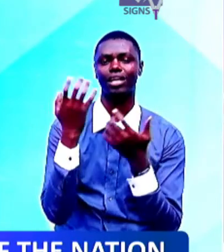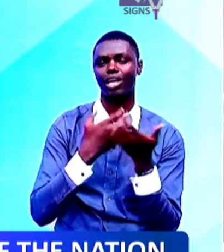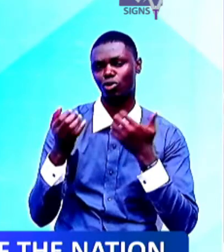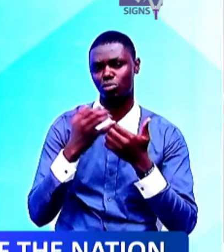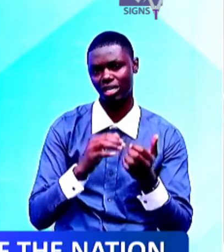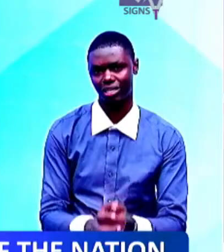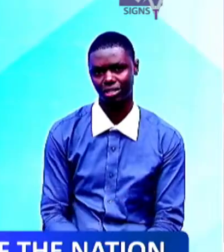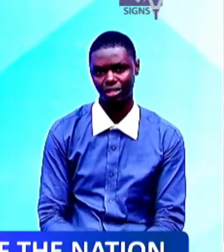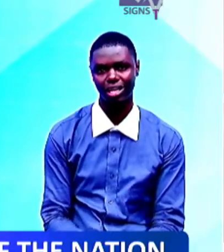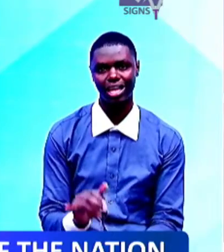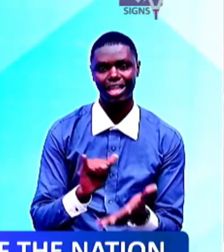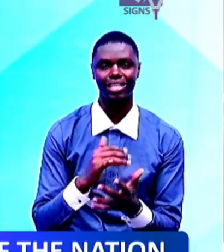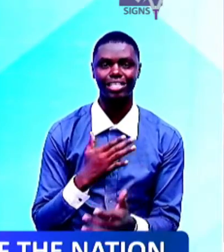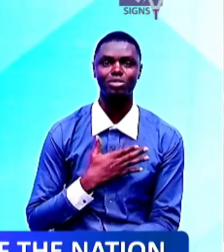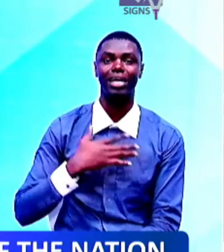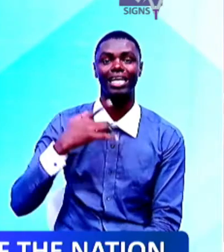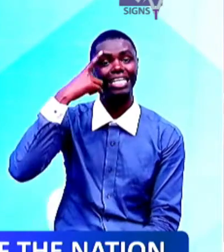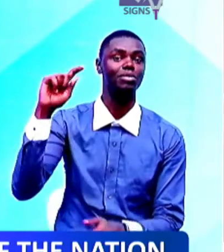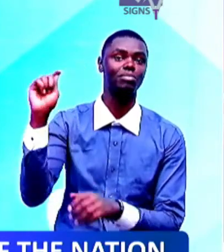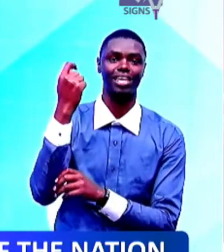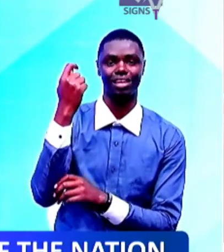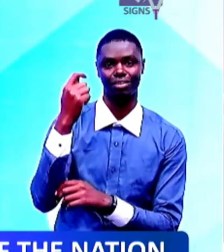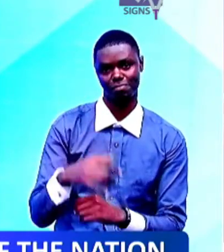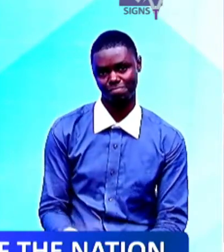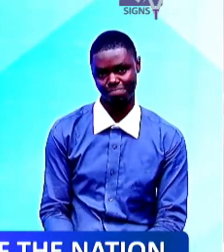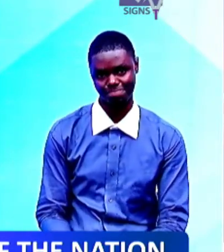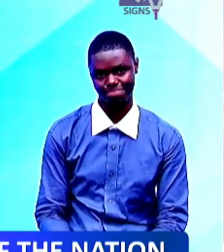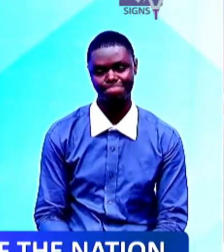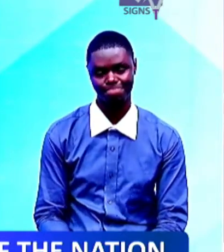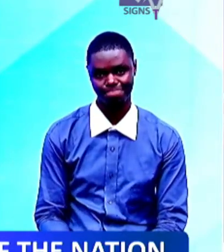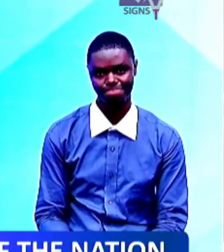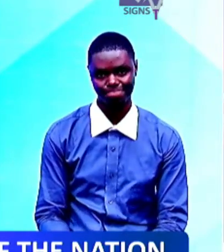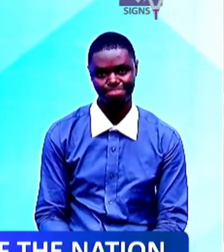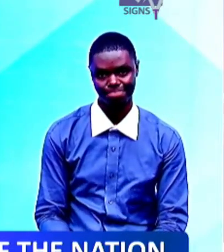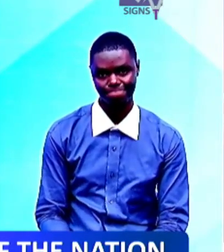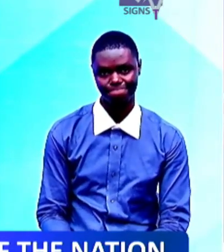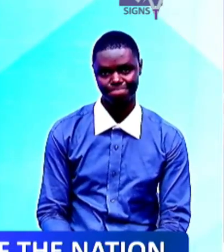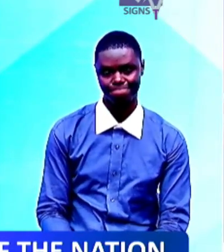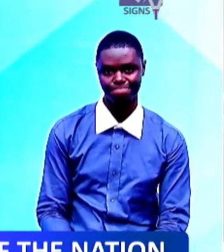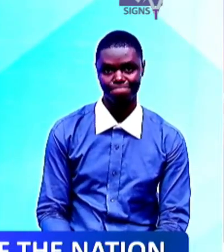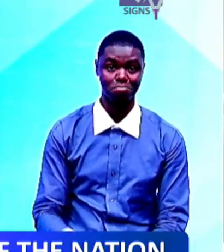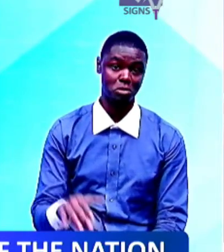thriving economically. That is my dream, Kenya. All right, you hear that two